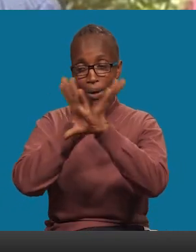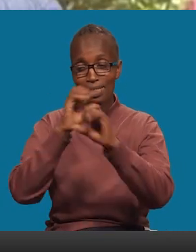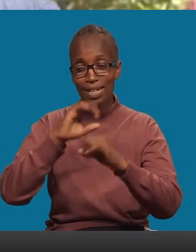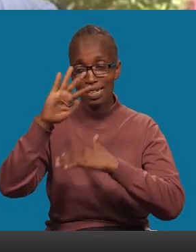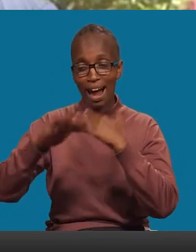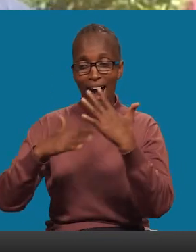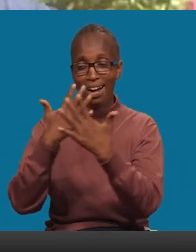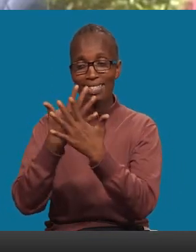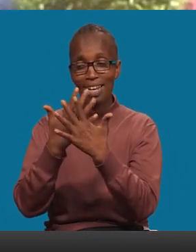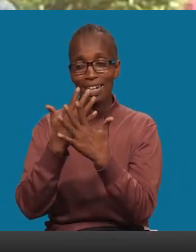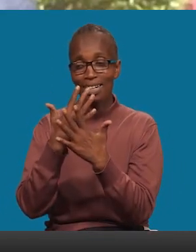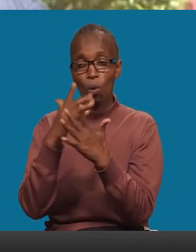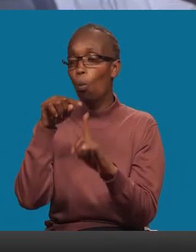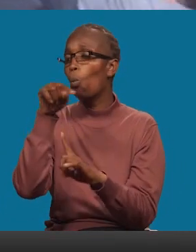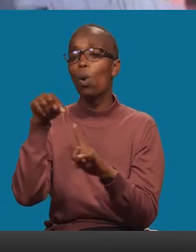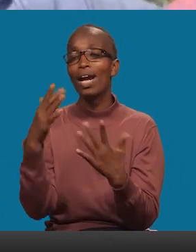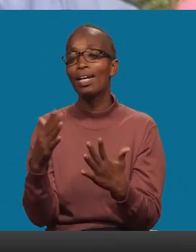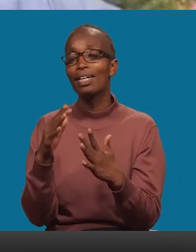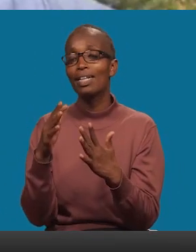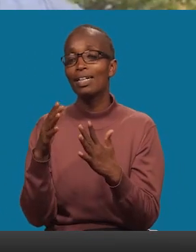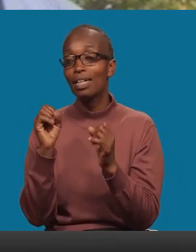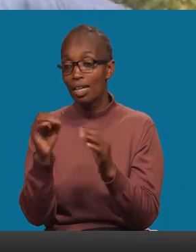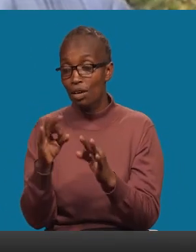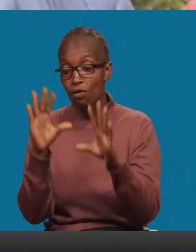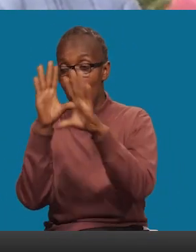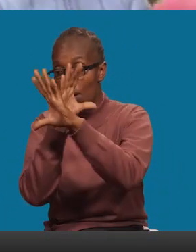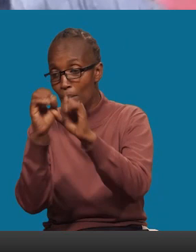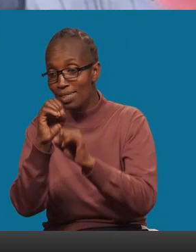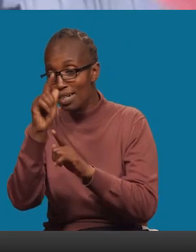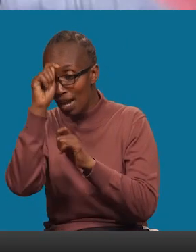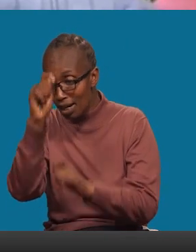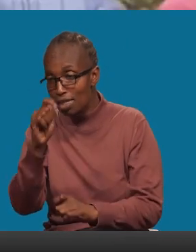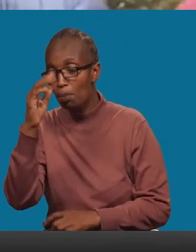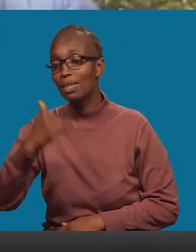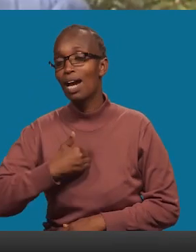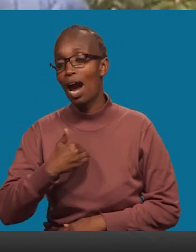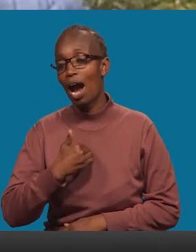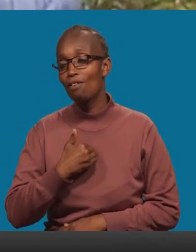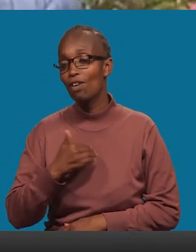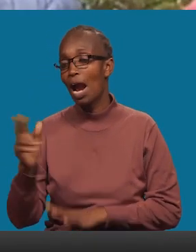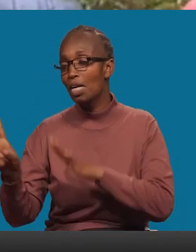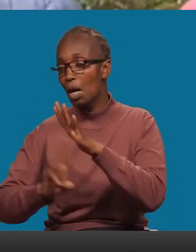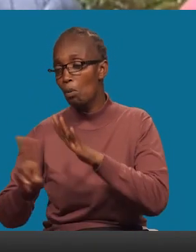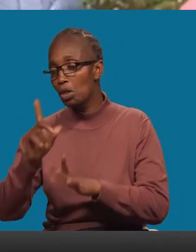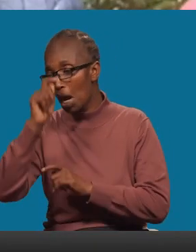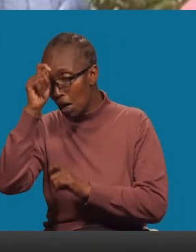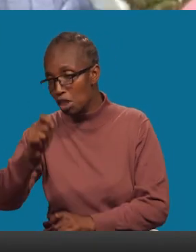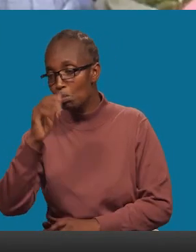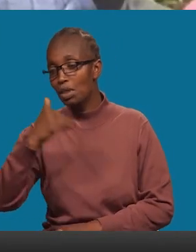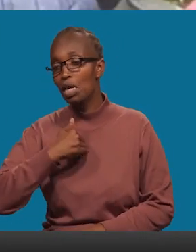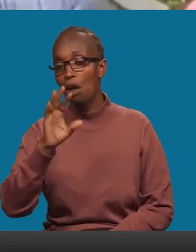Na amefanya makosa? Sasa kama rais ana heshima, sasa huyu deputy mwenye ana heshima,